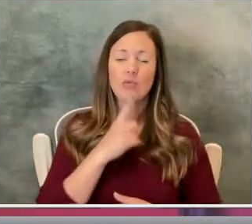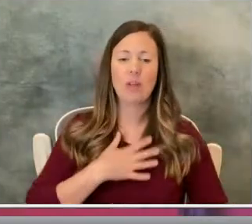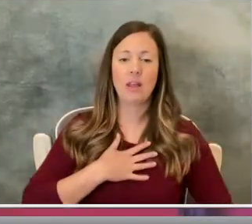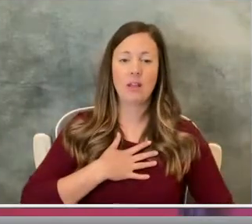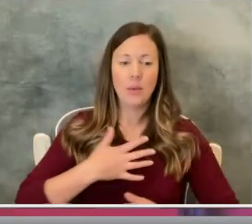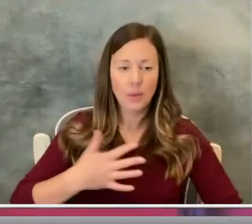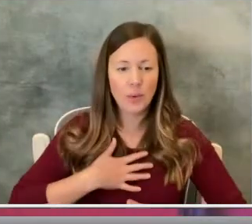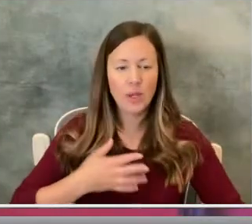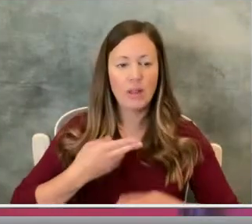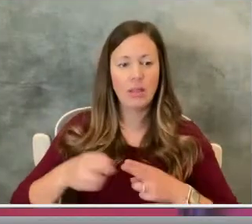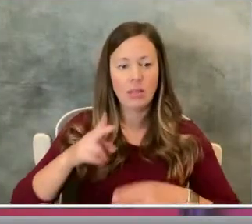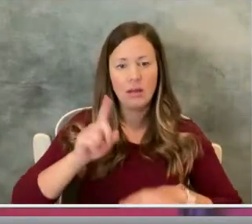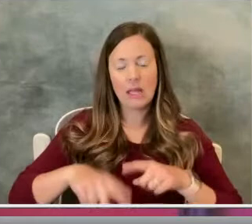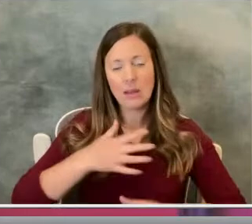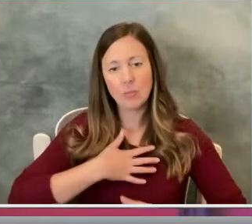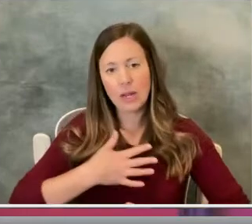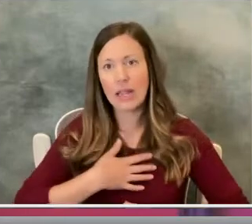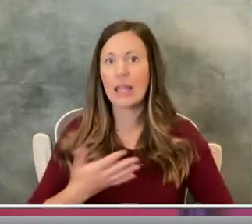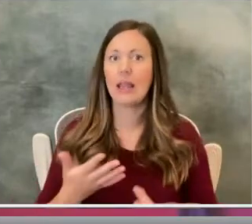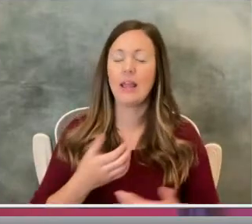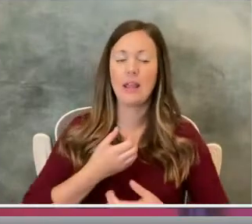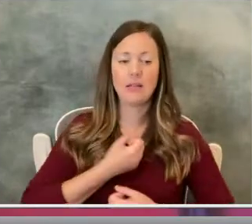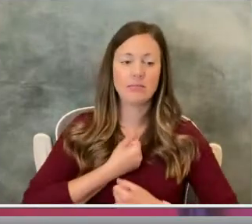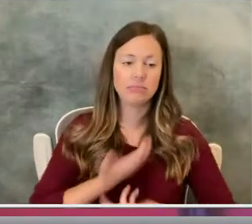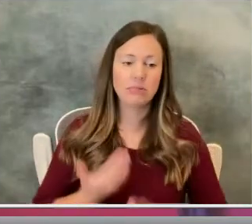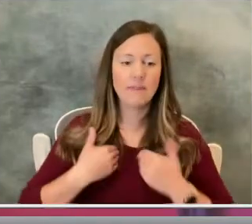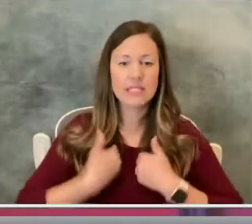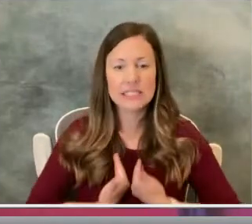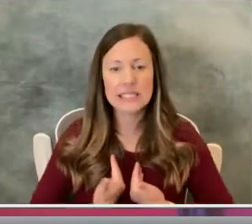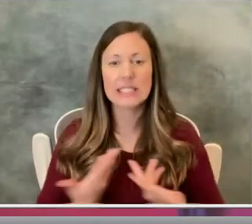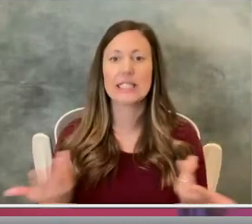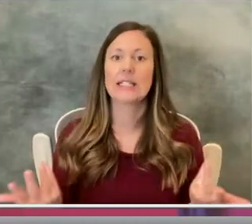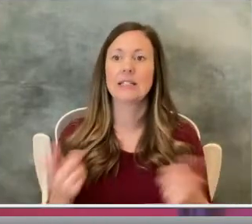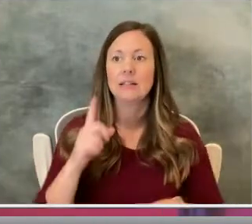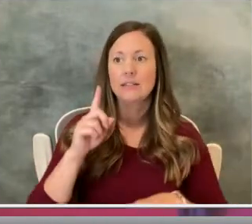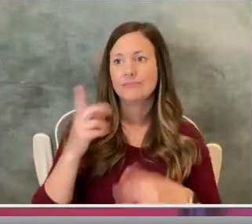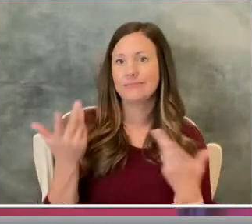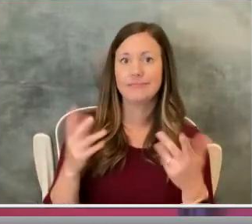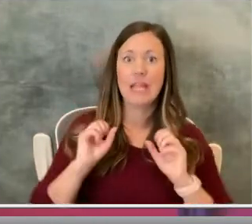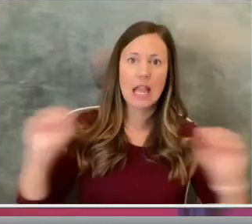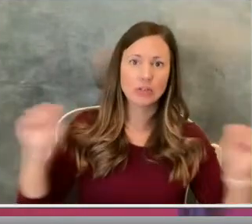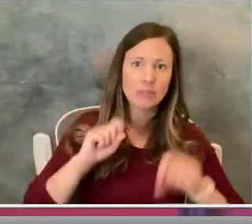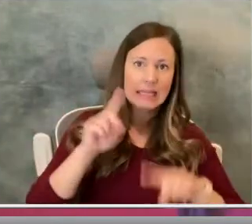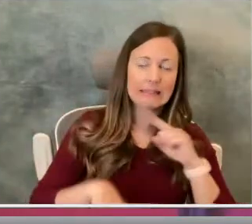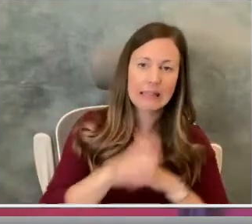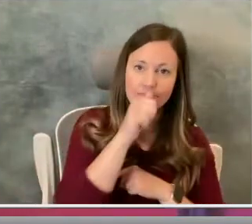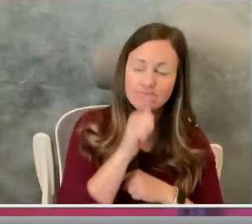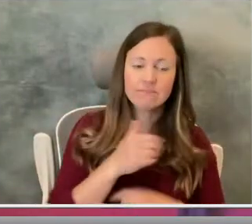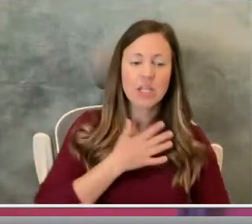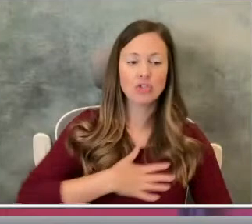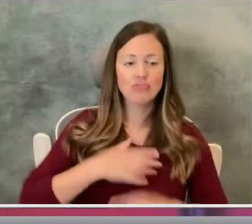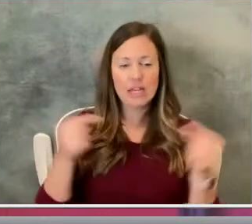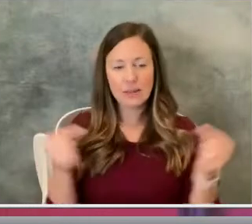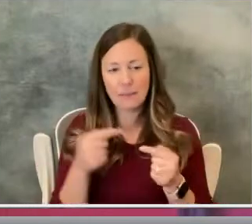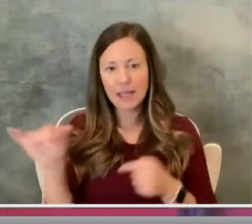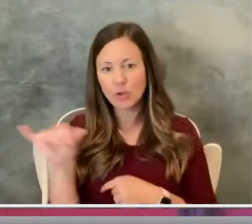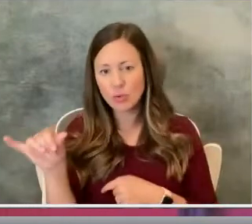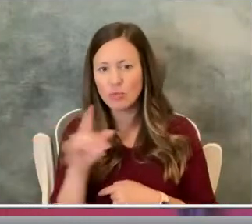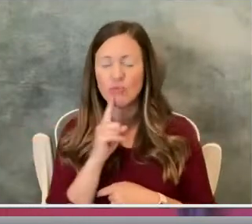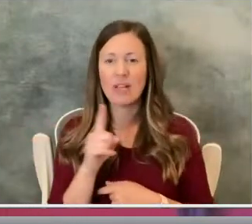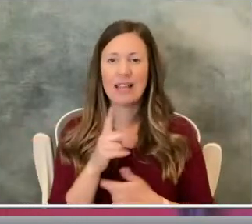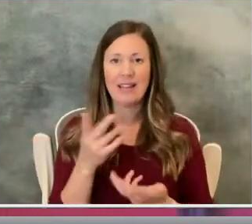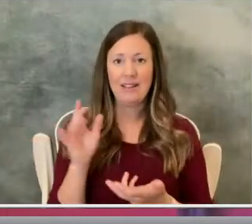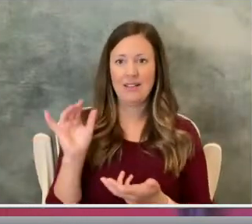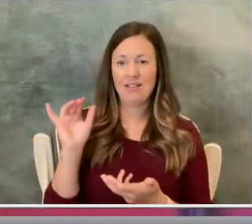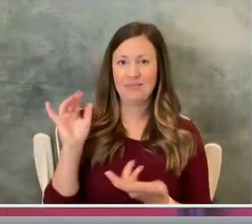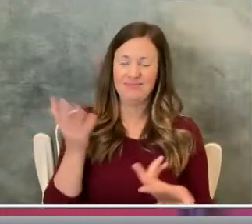fatigue, ability, lack of exercise tolerance, chest pain sometimes, but shortness of breath. But this is a late finding, but for most kids